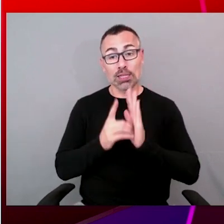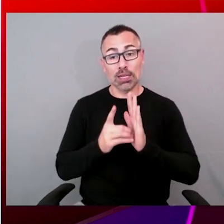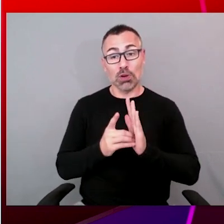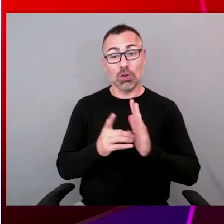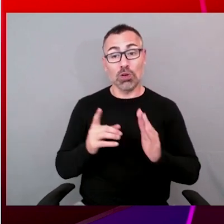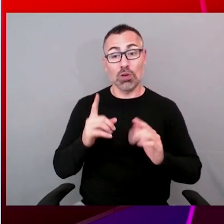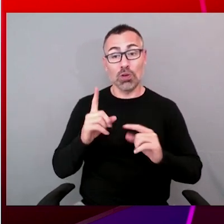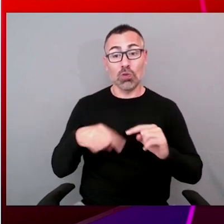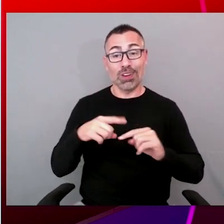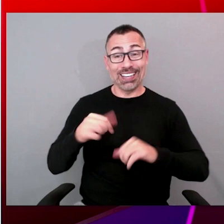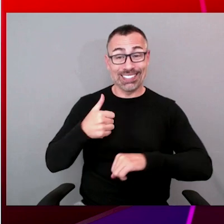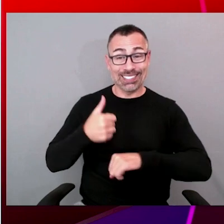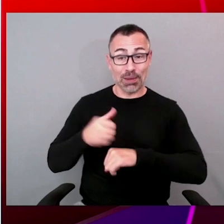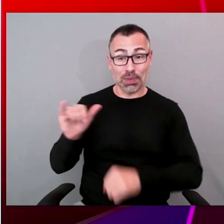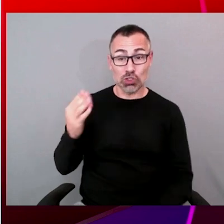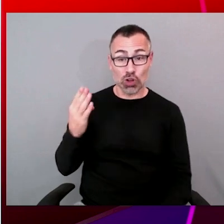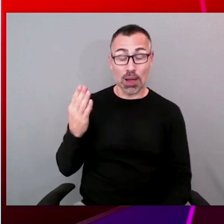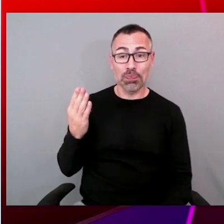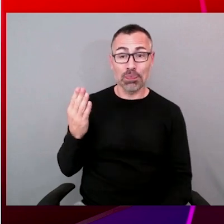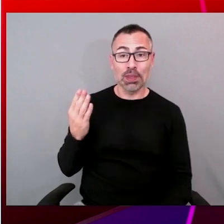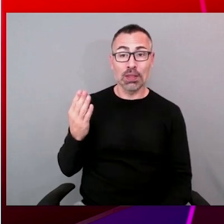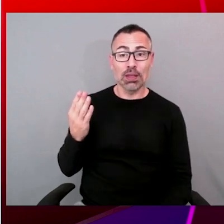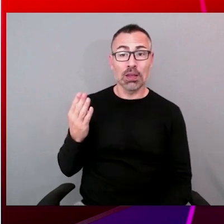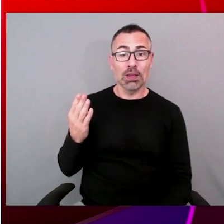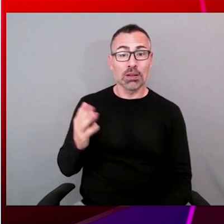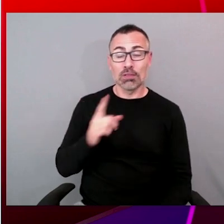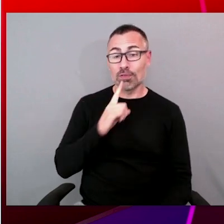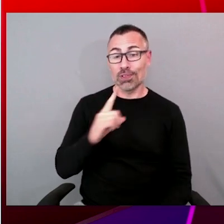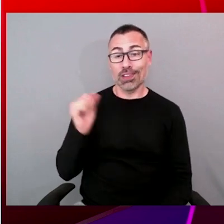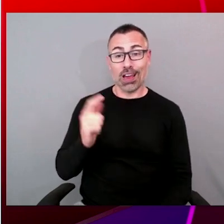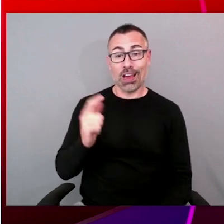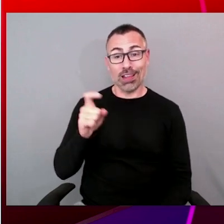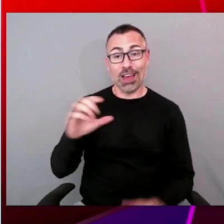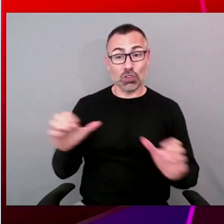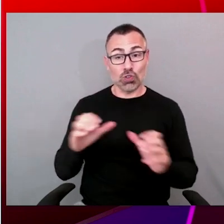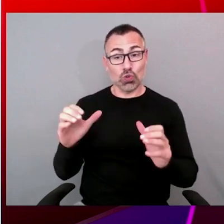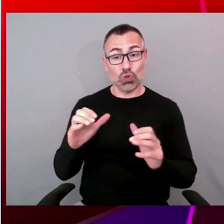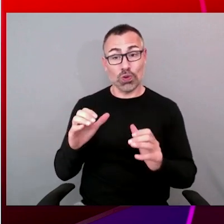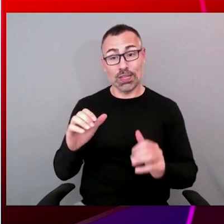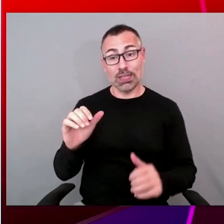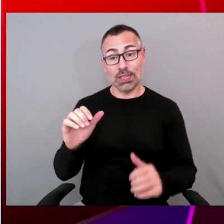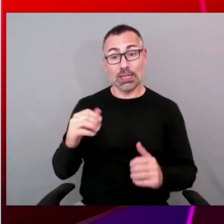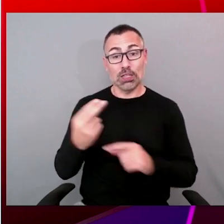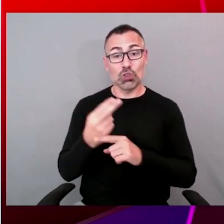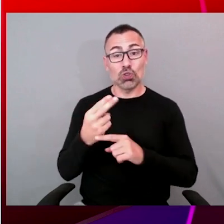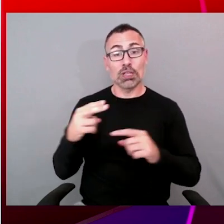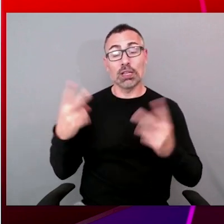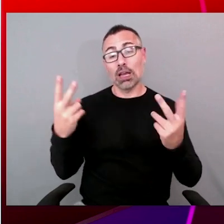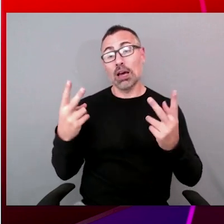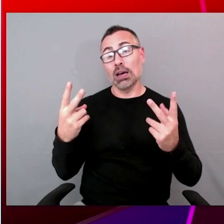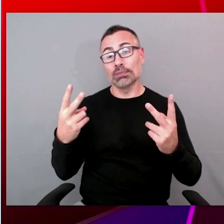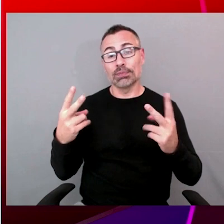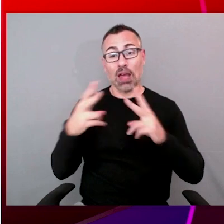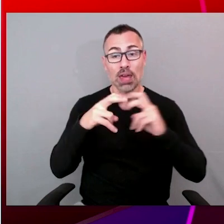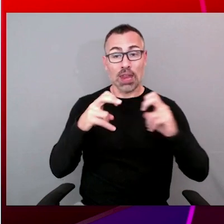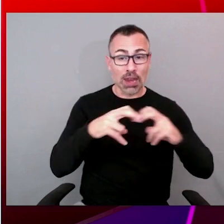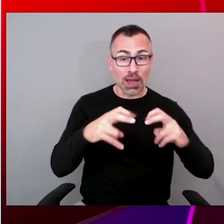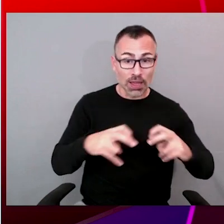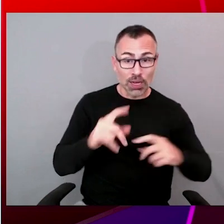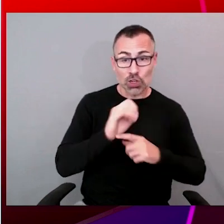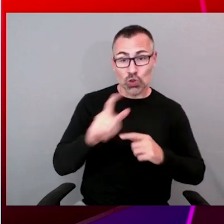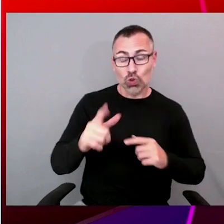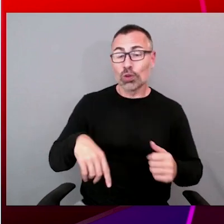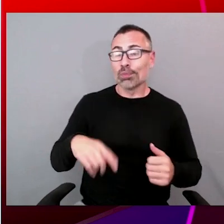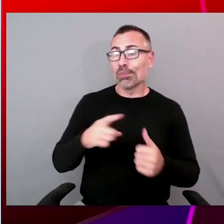that job up, all I literally need to do is go to an analytics tool such as Athena or SageMaker, which earlier